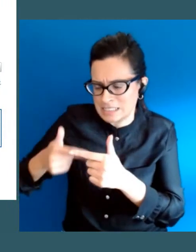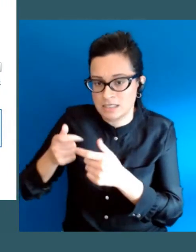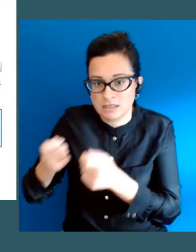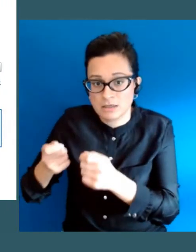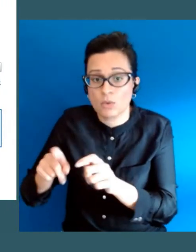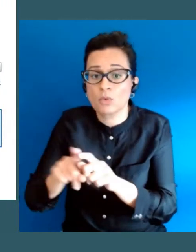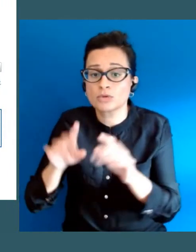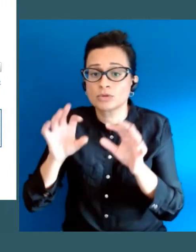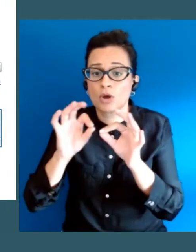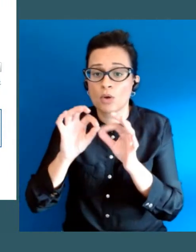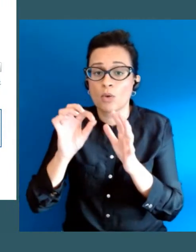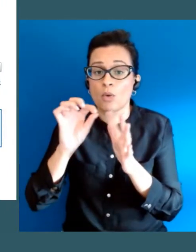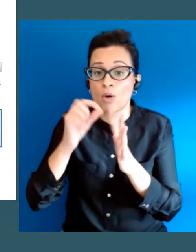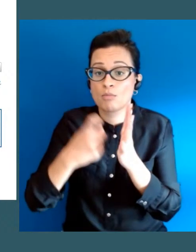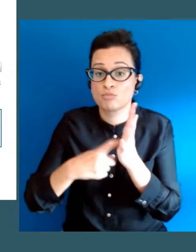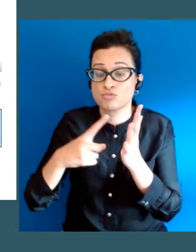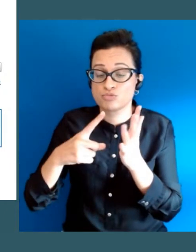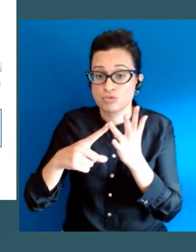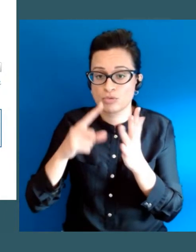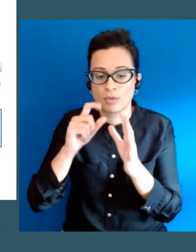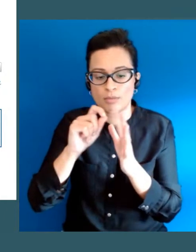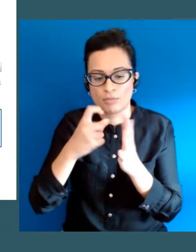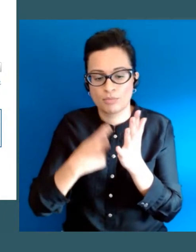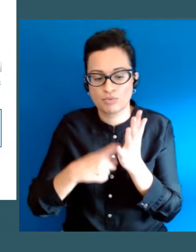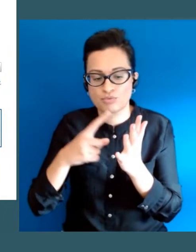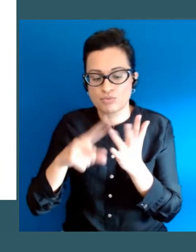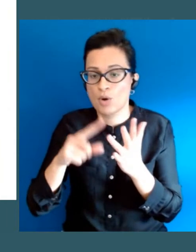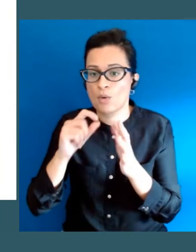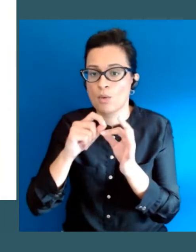many other efforts that have been ongoing.